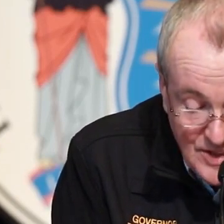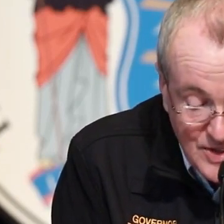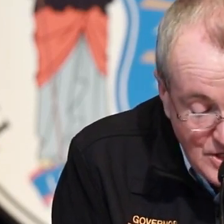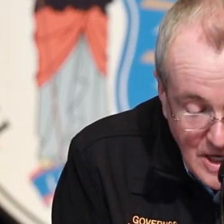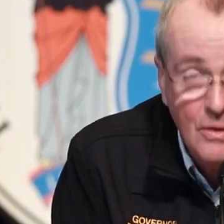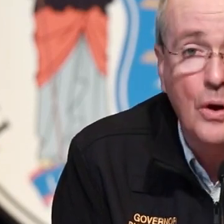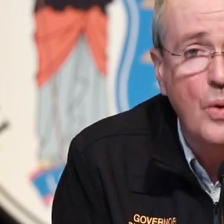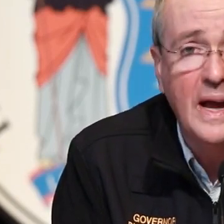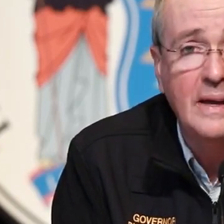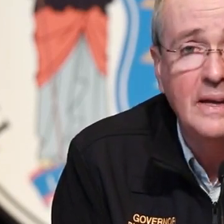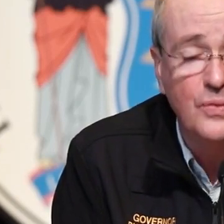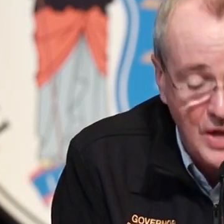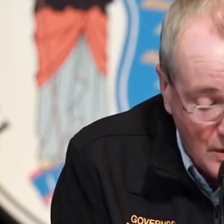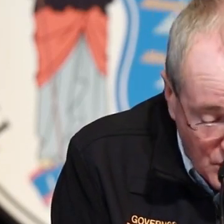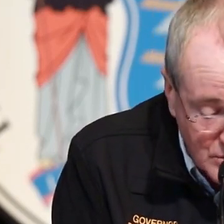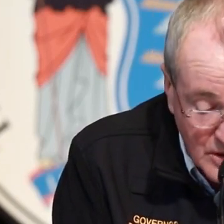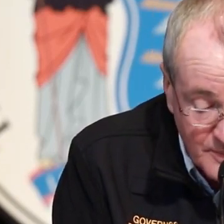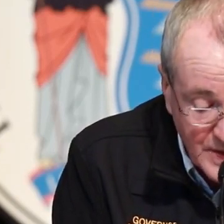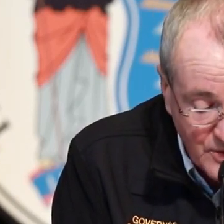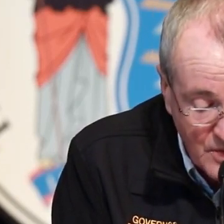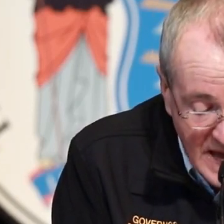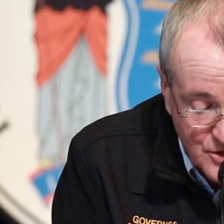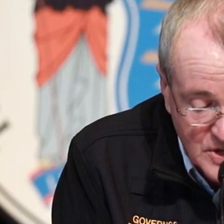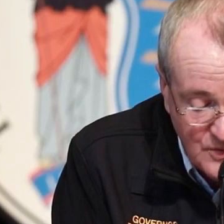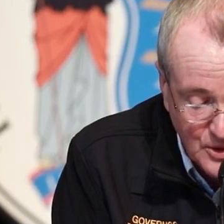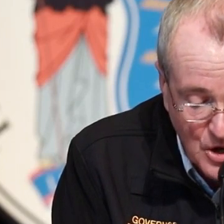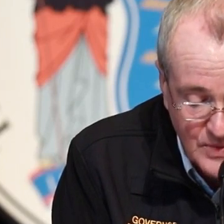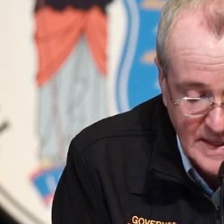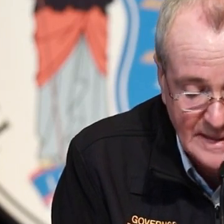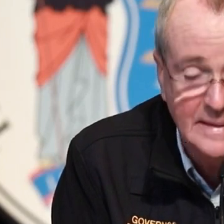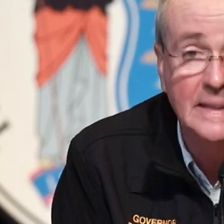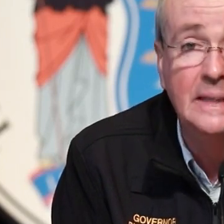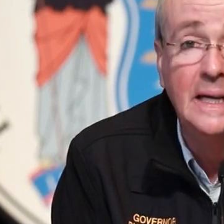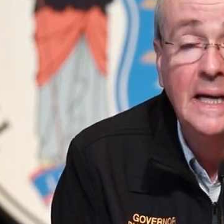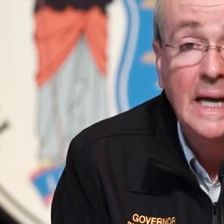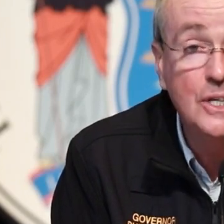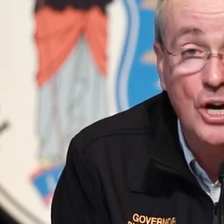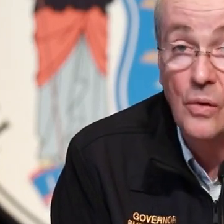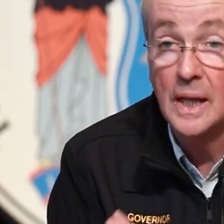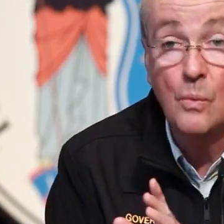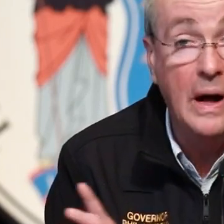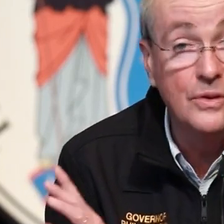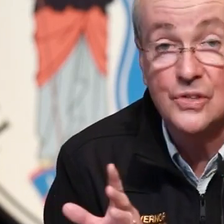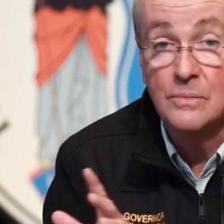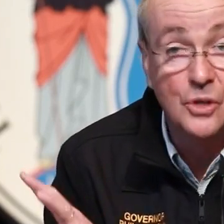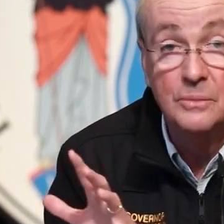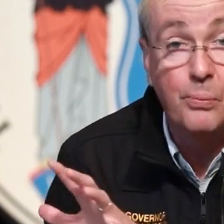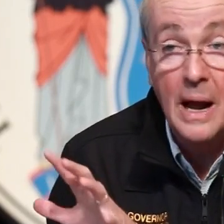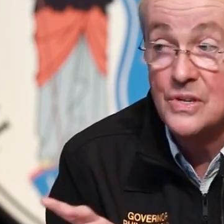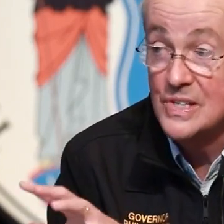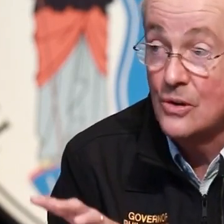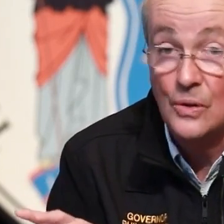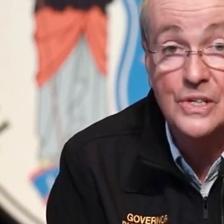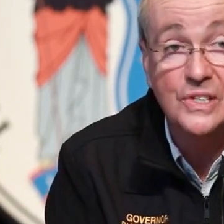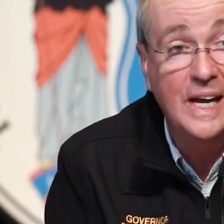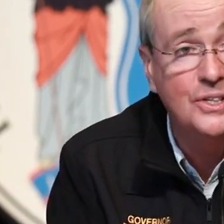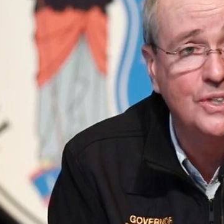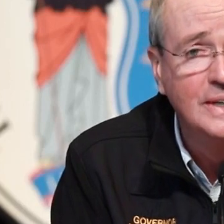at least a year away, if not longer, from a vaccine for COVID-19. And currently, while there's some good,